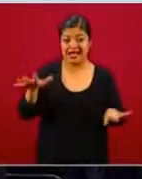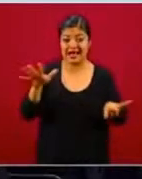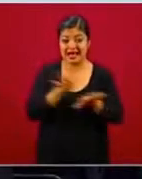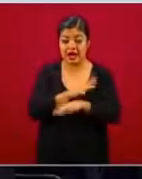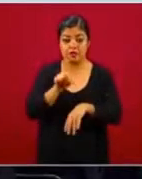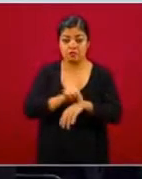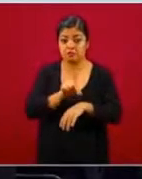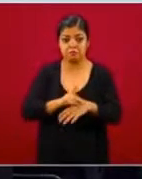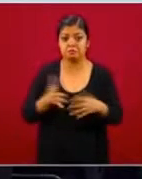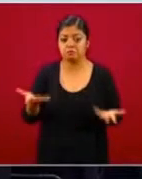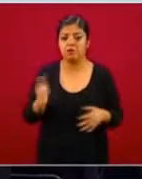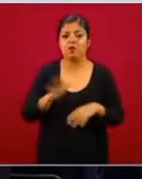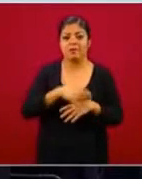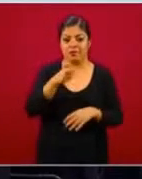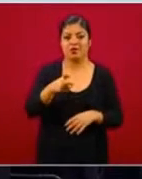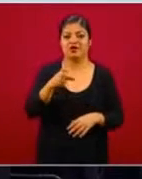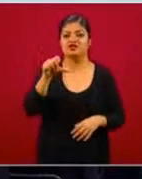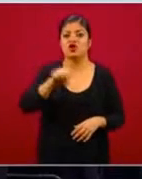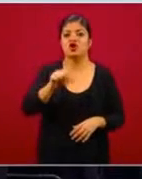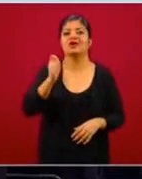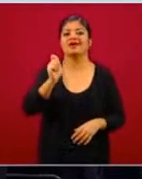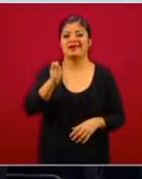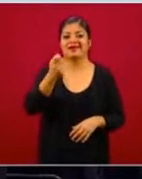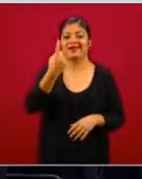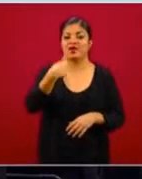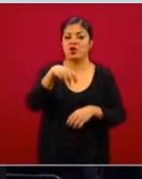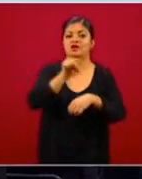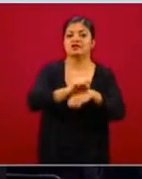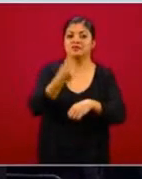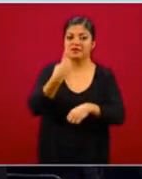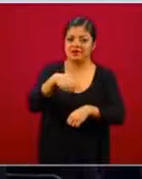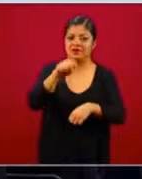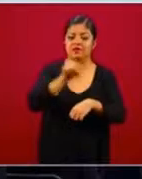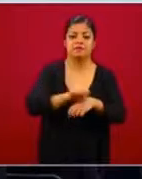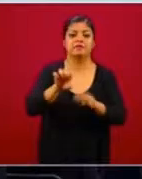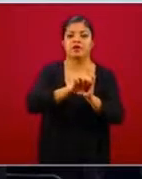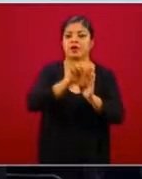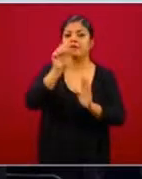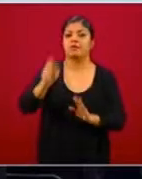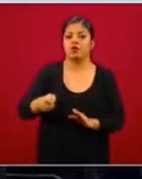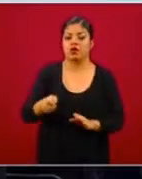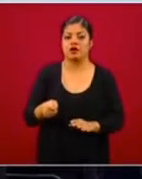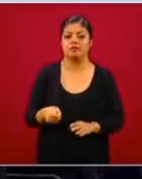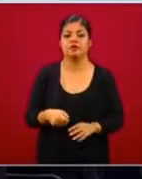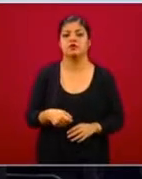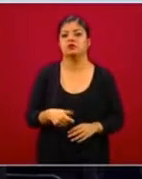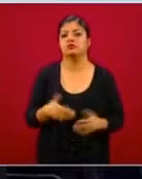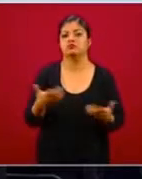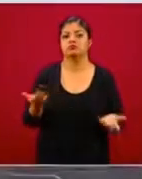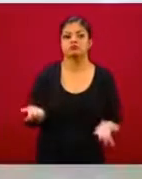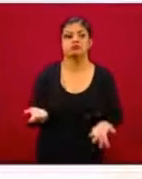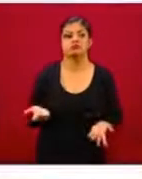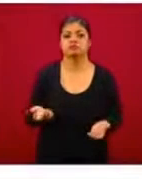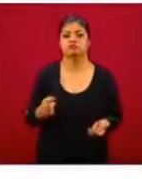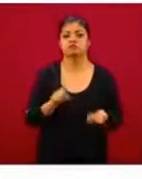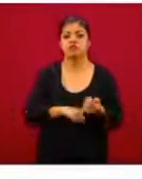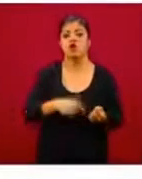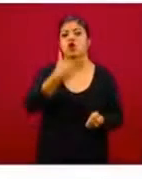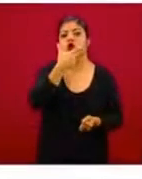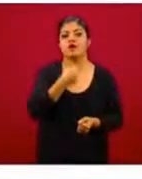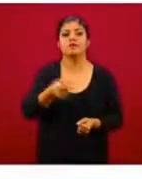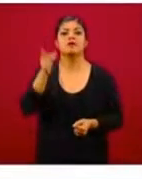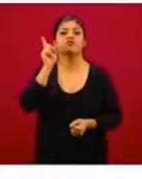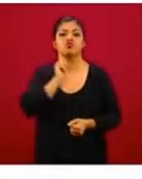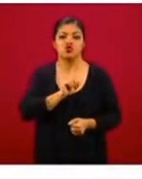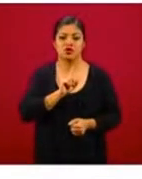been showing you daily. There were not a lot of changes day to day, and so that's why we're looking at the changes weekly. For example, in